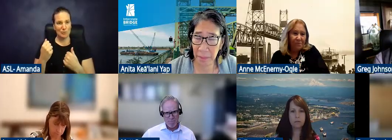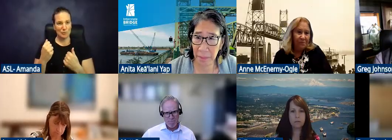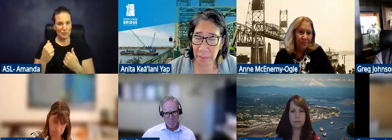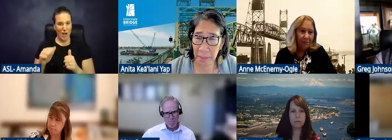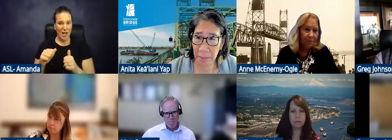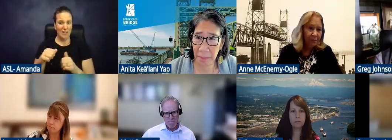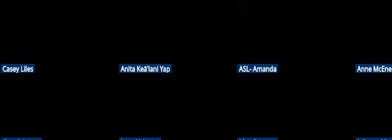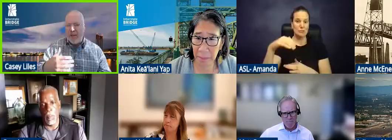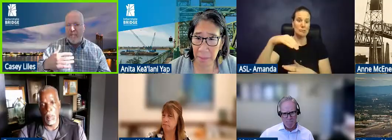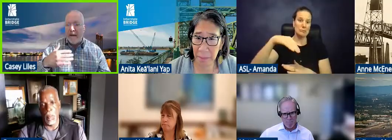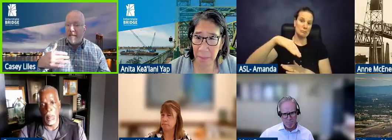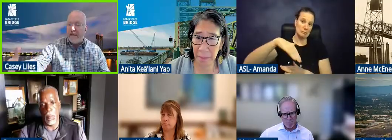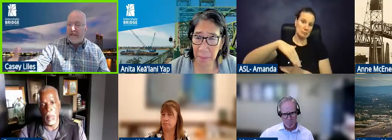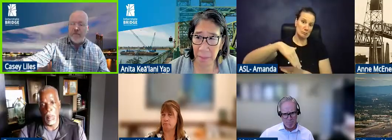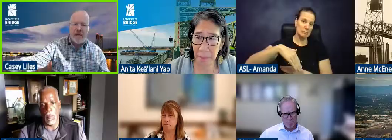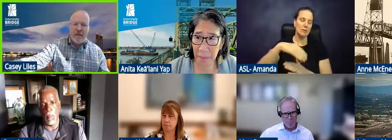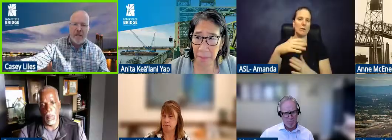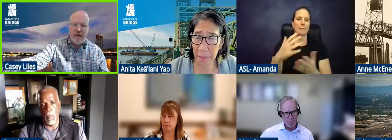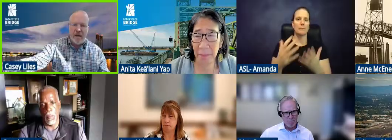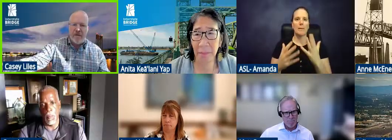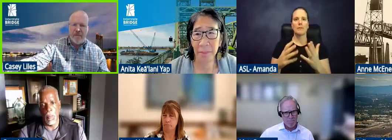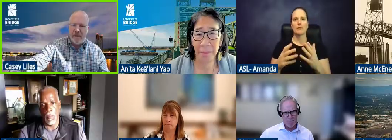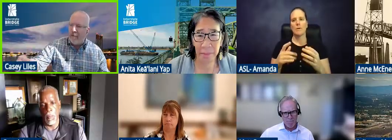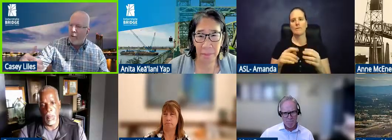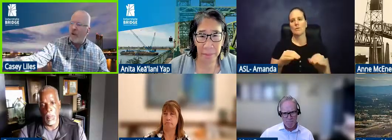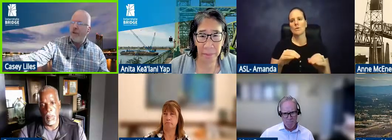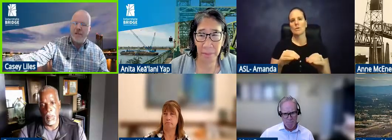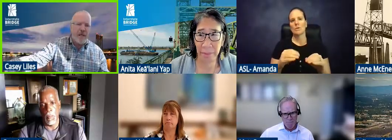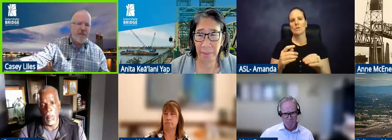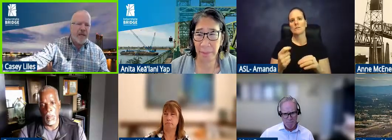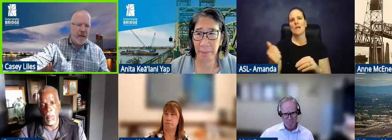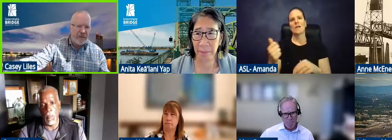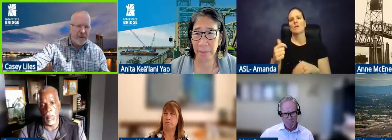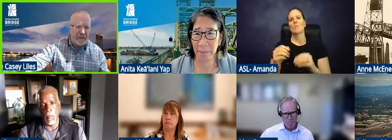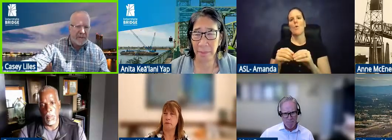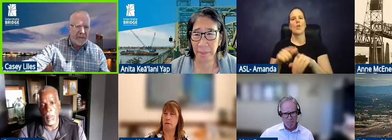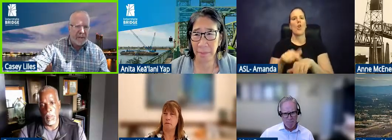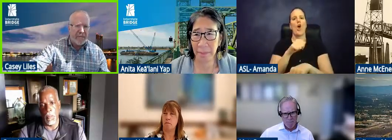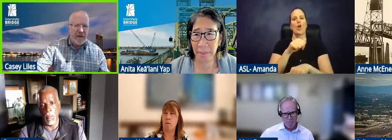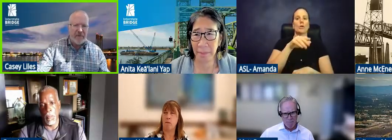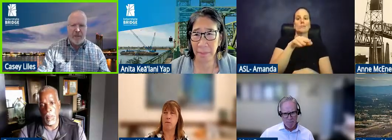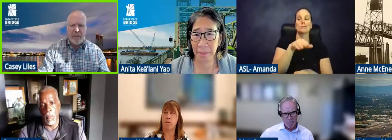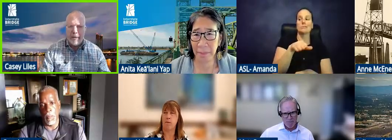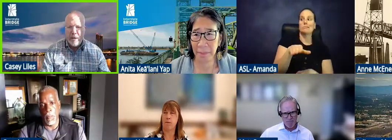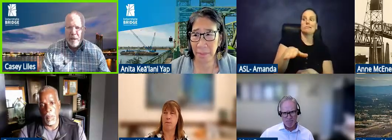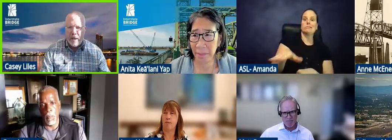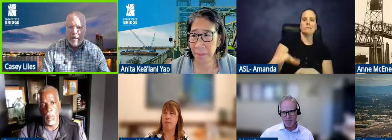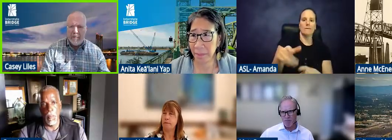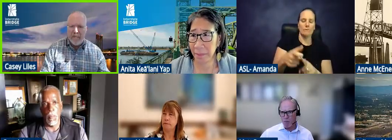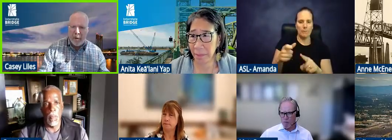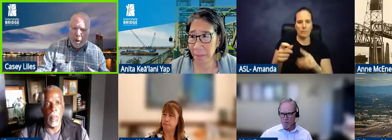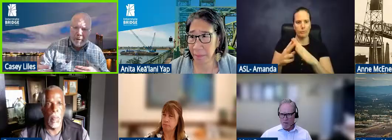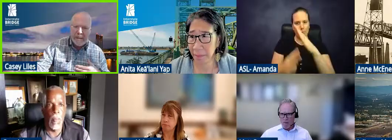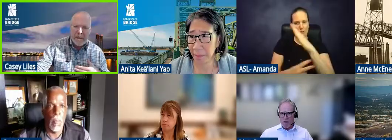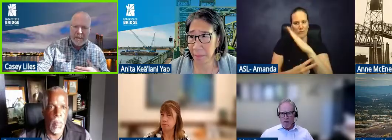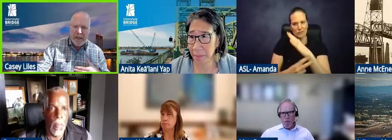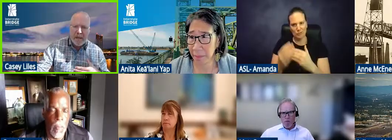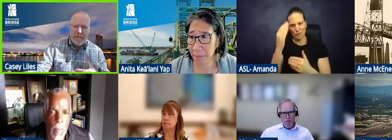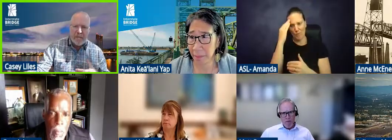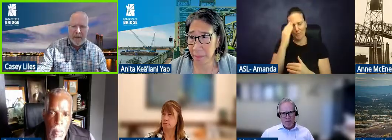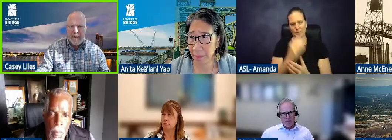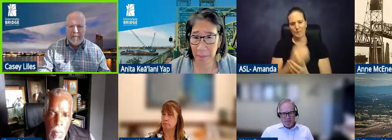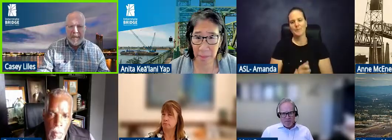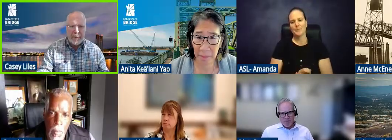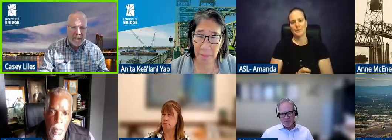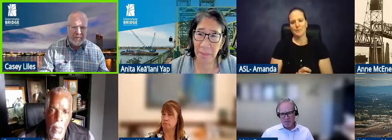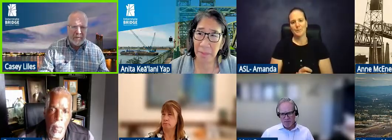lower the grades, it might mean you might take something longer to touch down, for instance, coming off the bridge. Longer to touch down